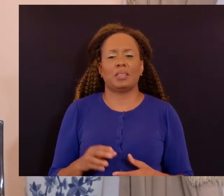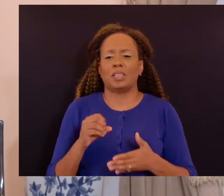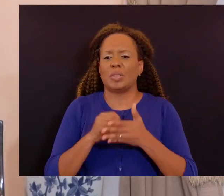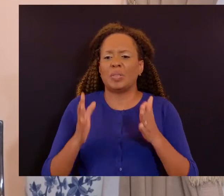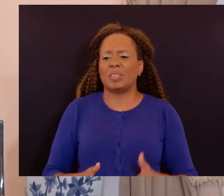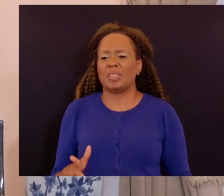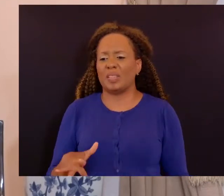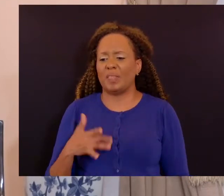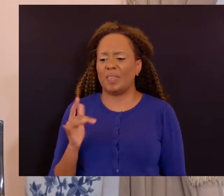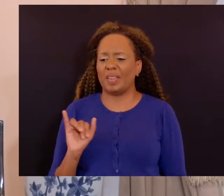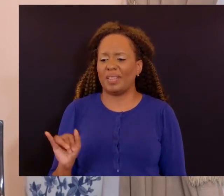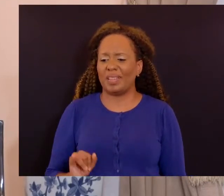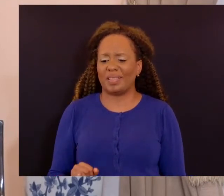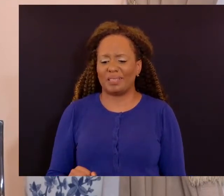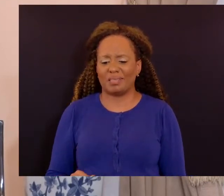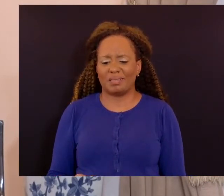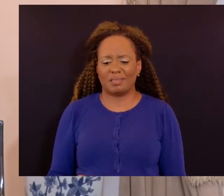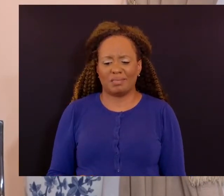worth their salt.